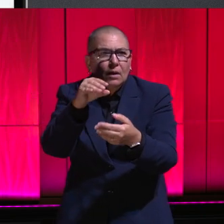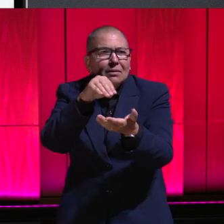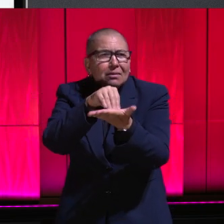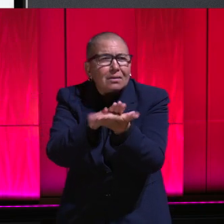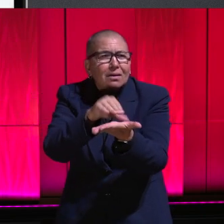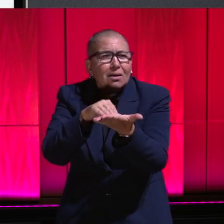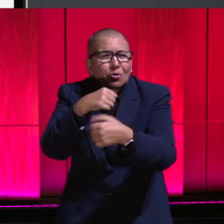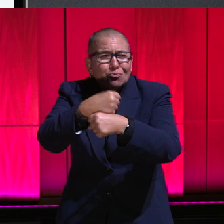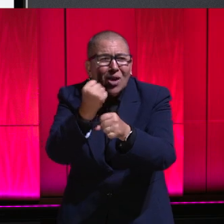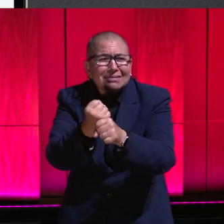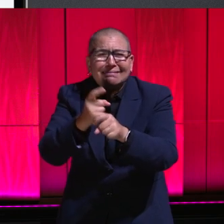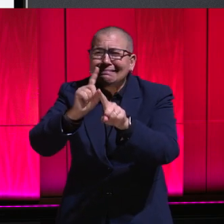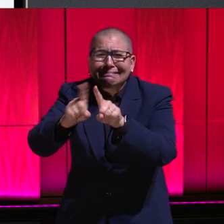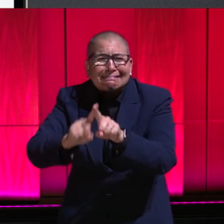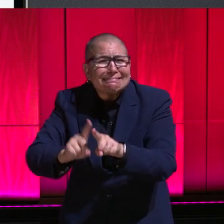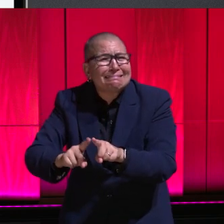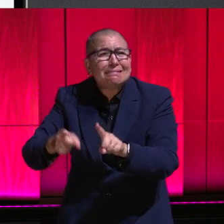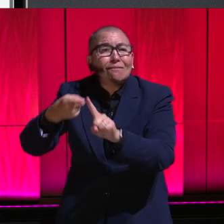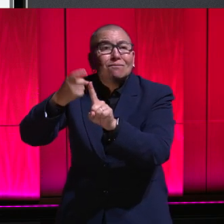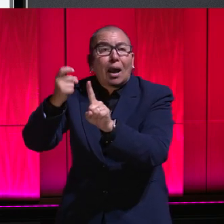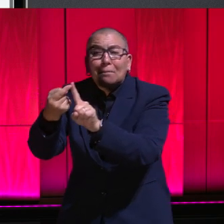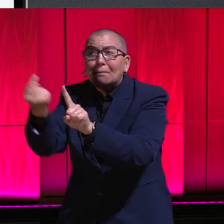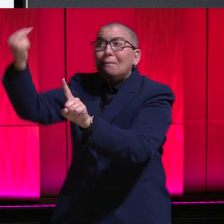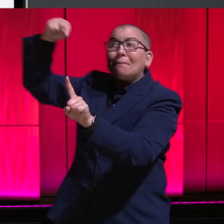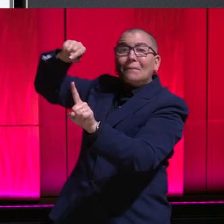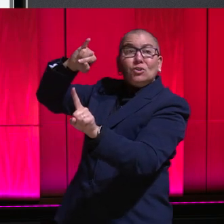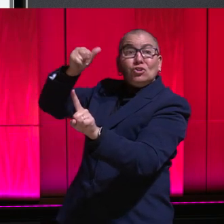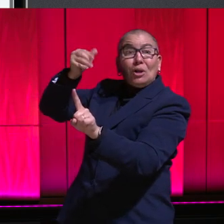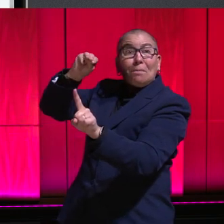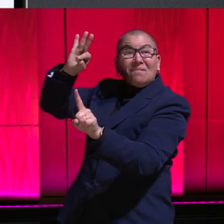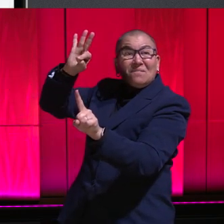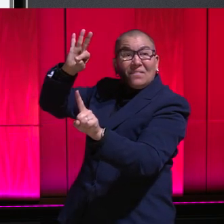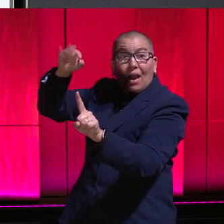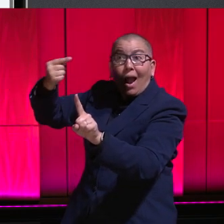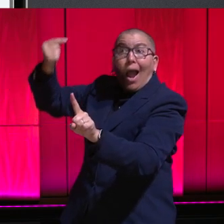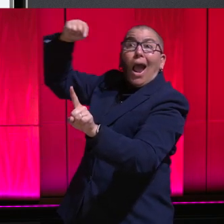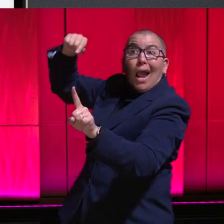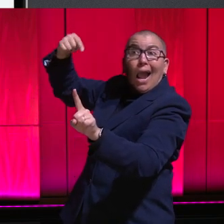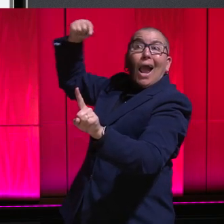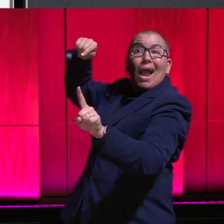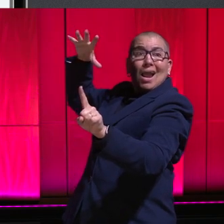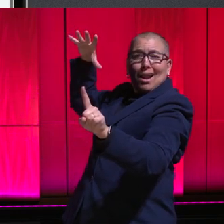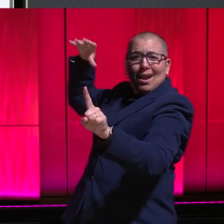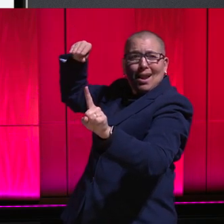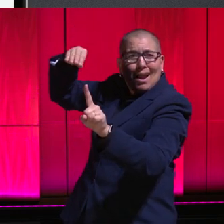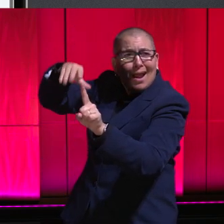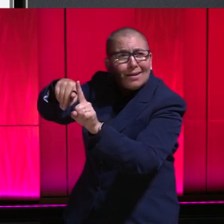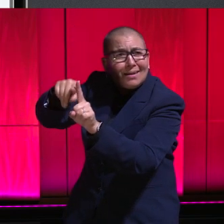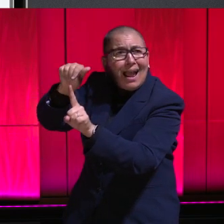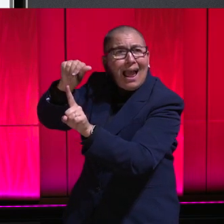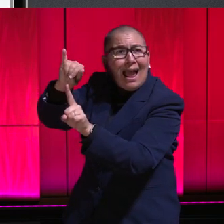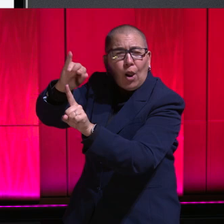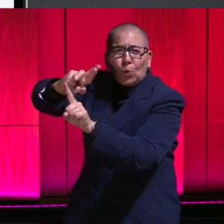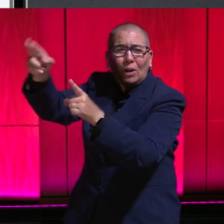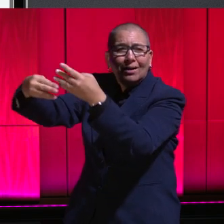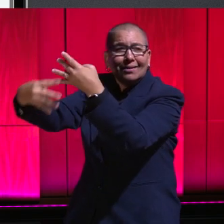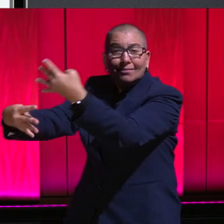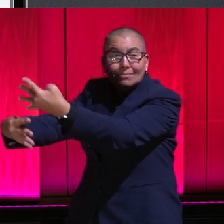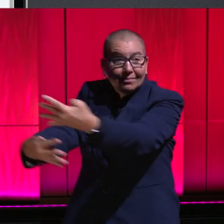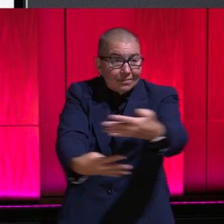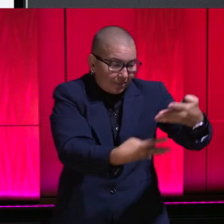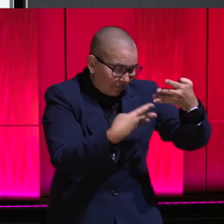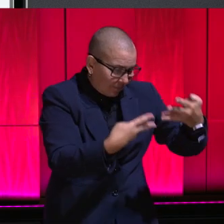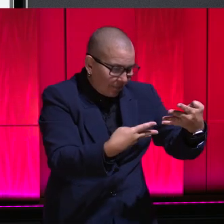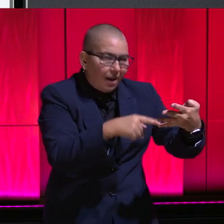from the trenches of Jamf Nation, Jamf support, and more. And our data is always kept up to date, so you can be assured you'll